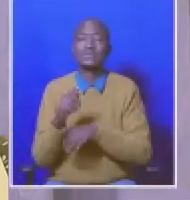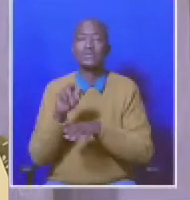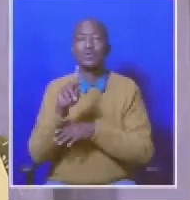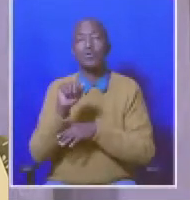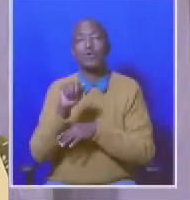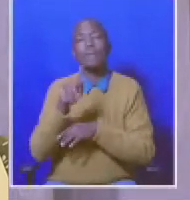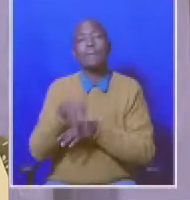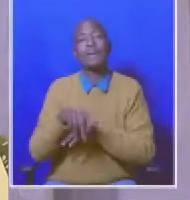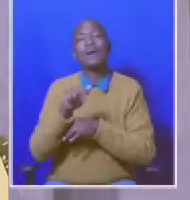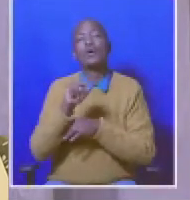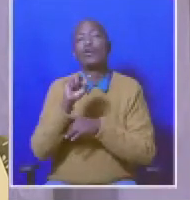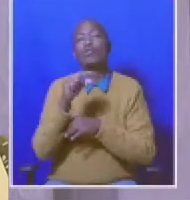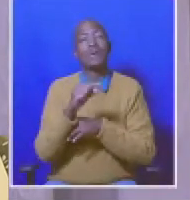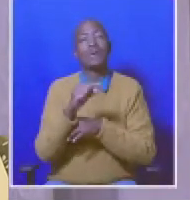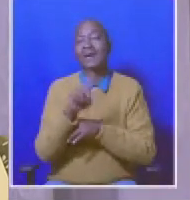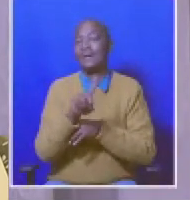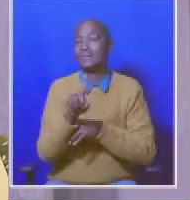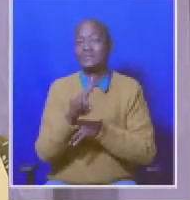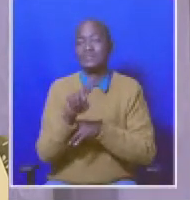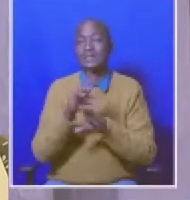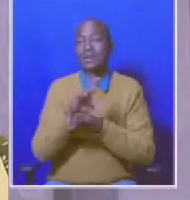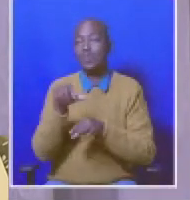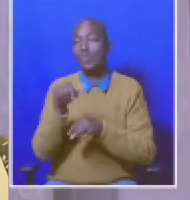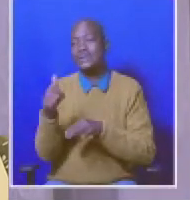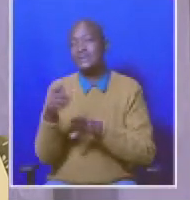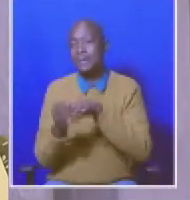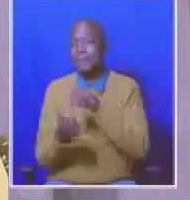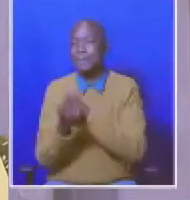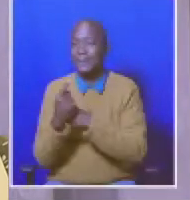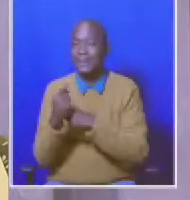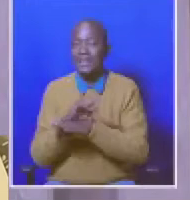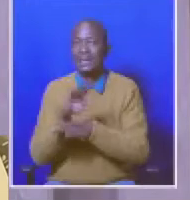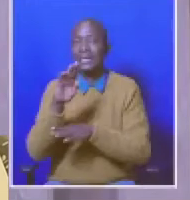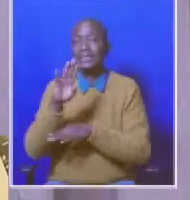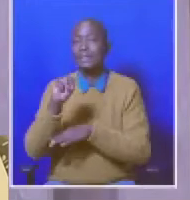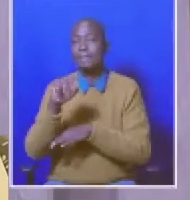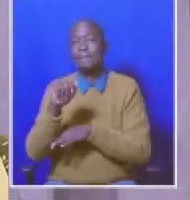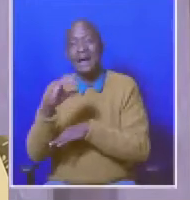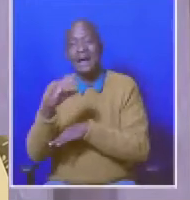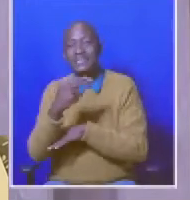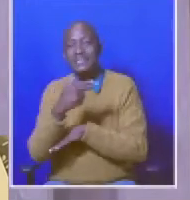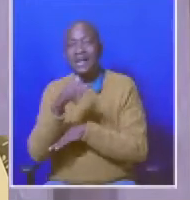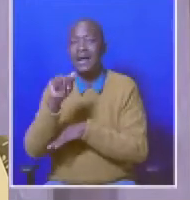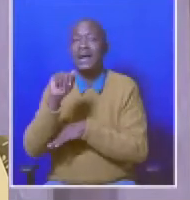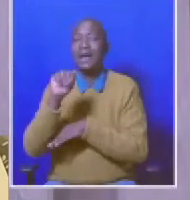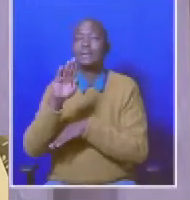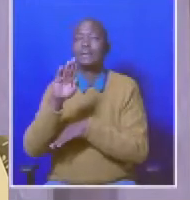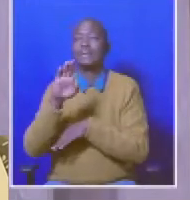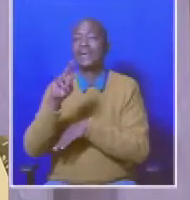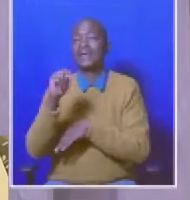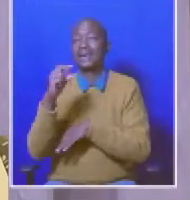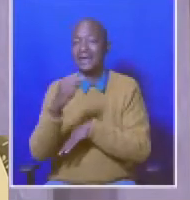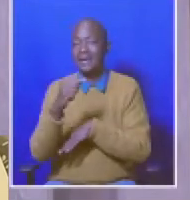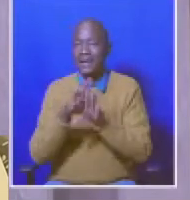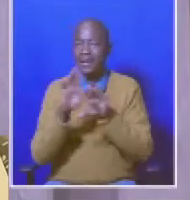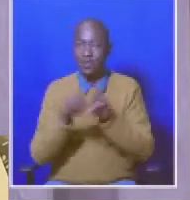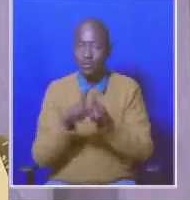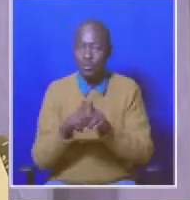Kopano. We'll have to look at what's happening in Machabeng, and as you are saying